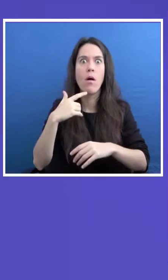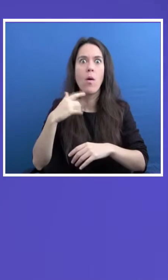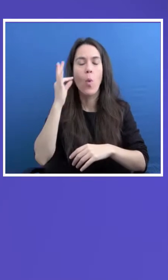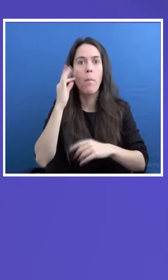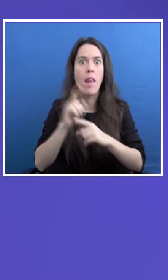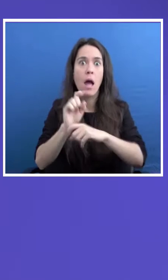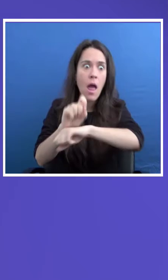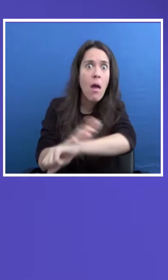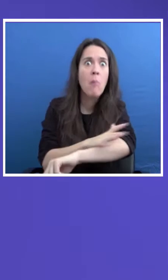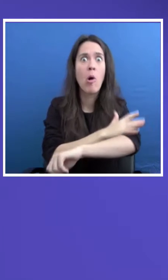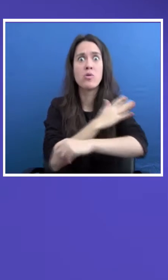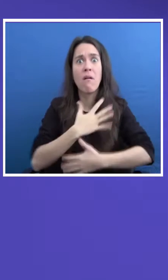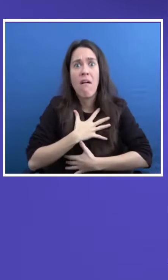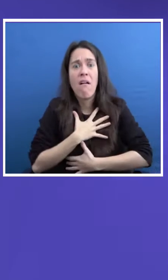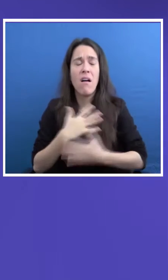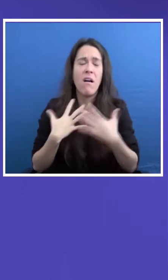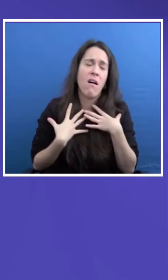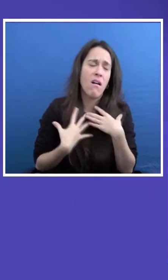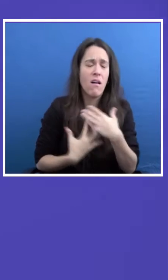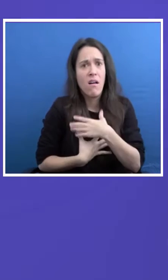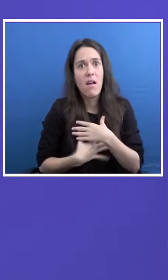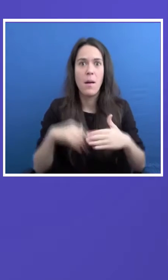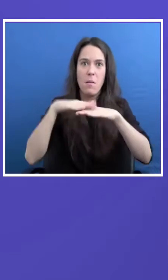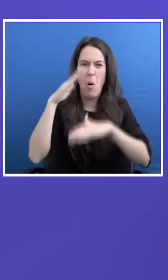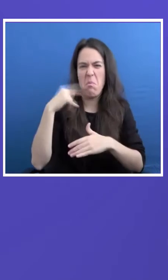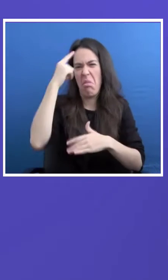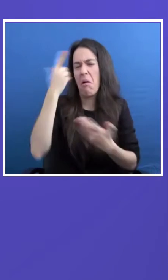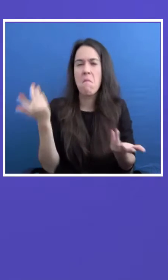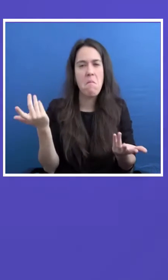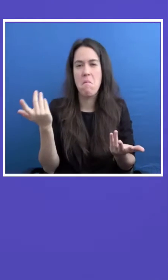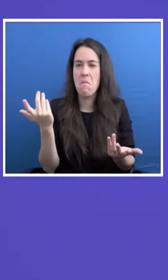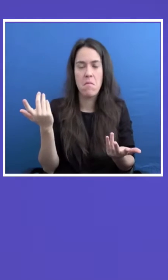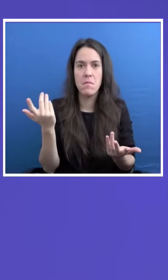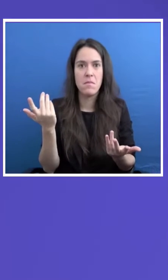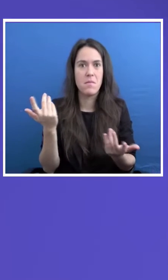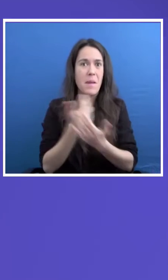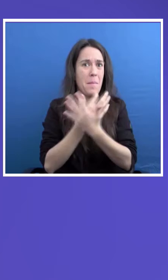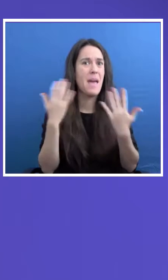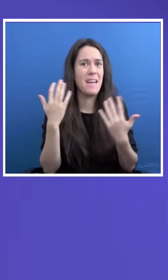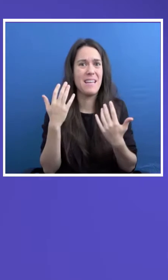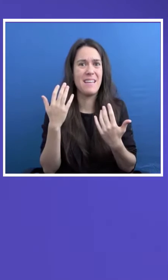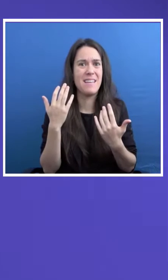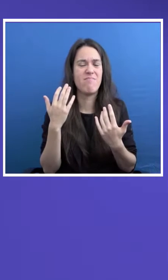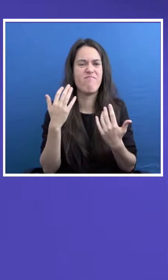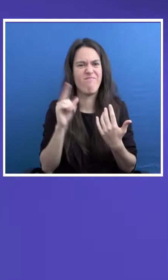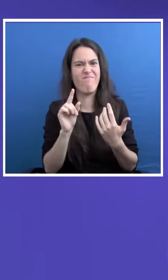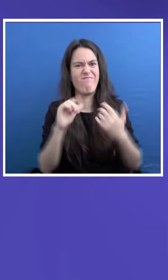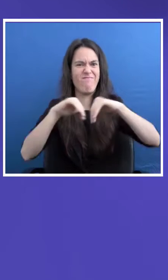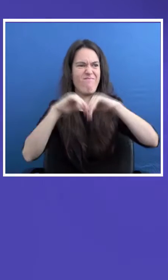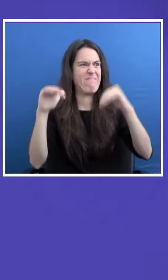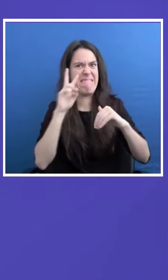vulnerable. Women were so much wronged in the global